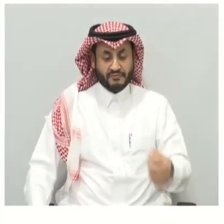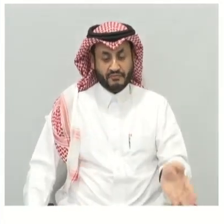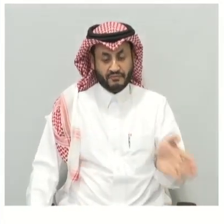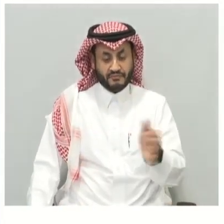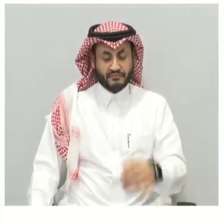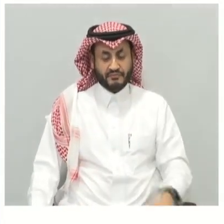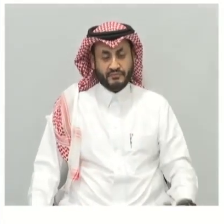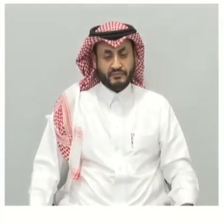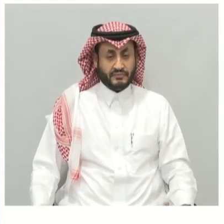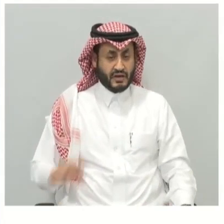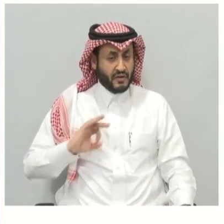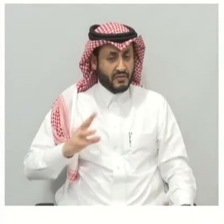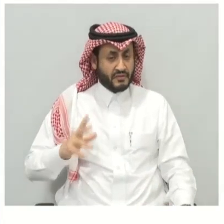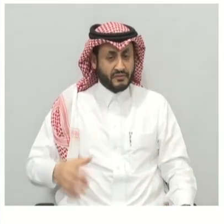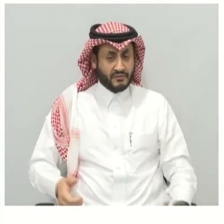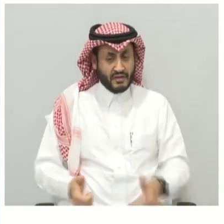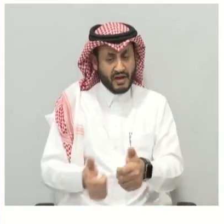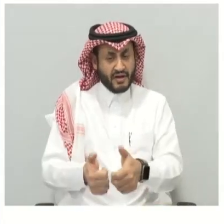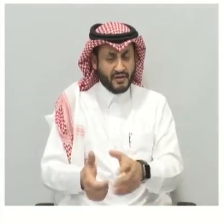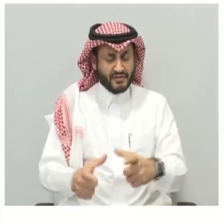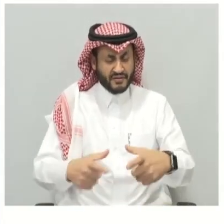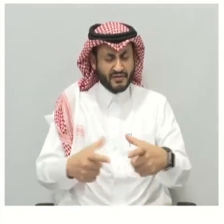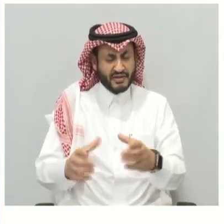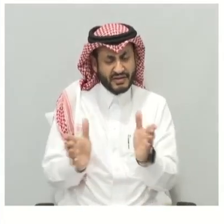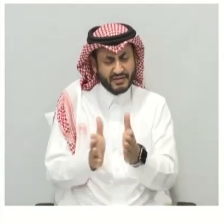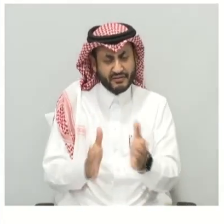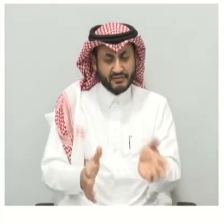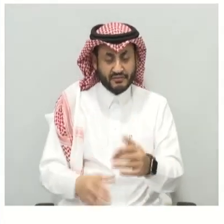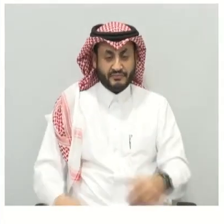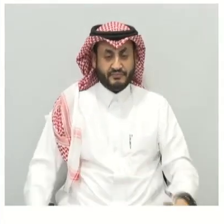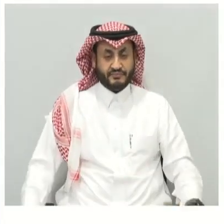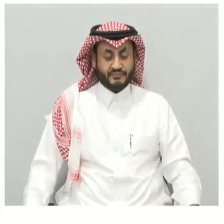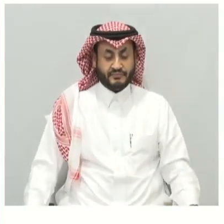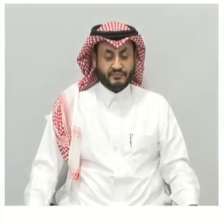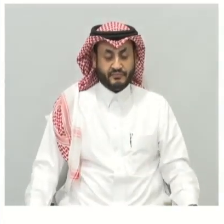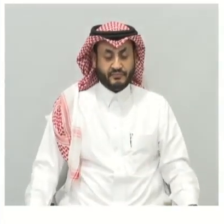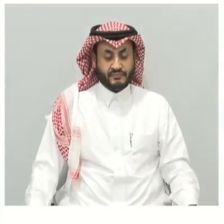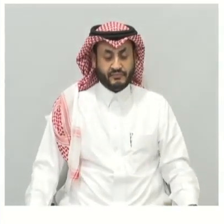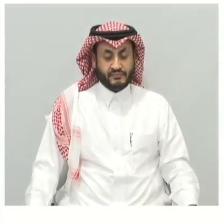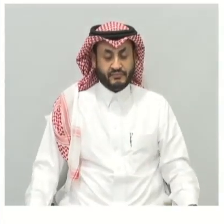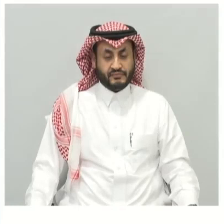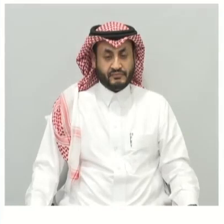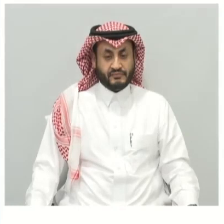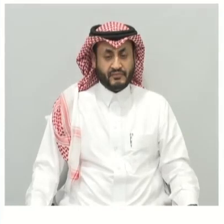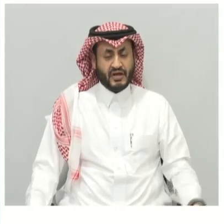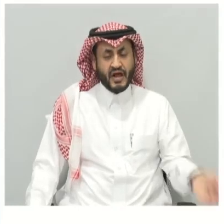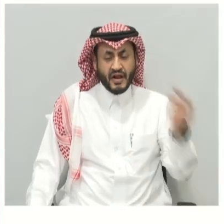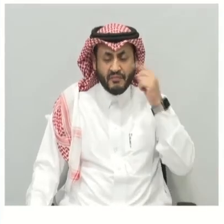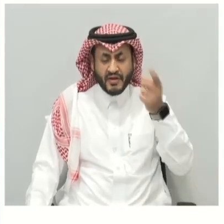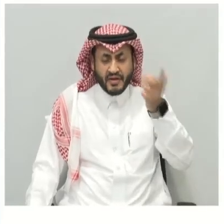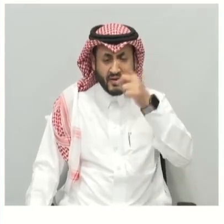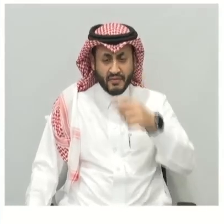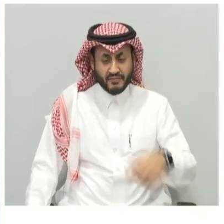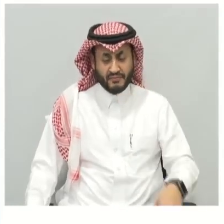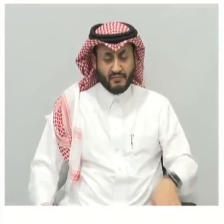is likes technology, gadgets, and high-tech design, and he wants to become a